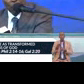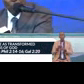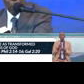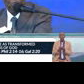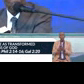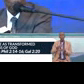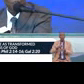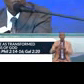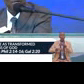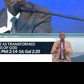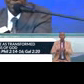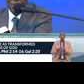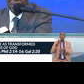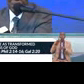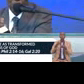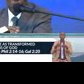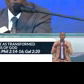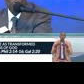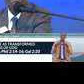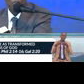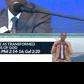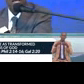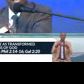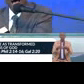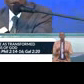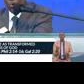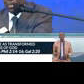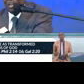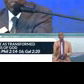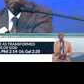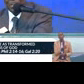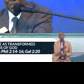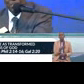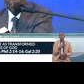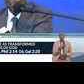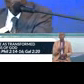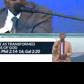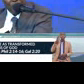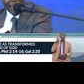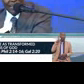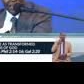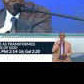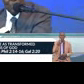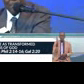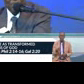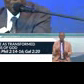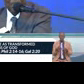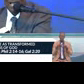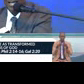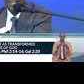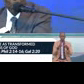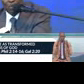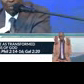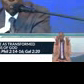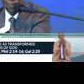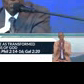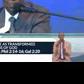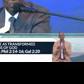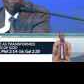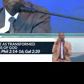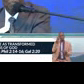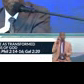time on, he guides you. He leads you. And he will never lead you into darkness.